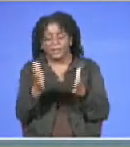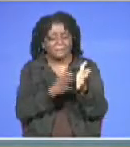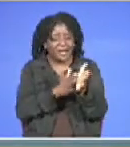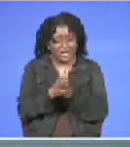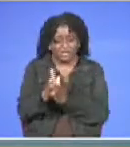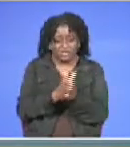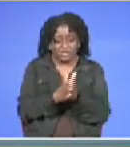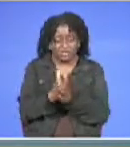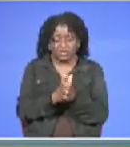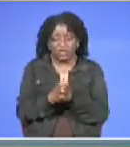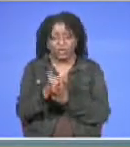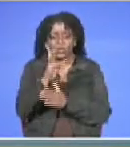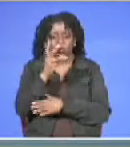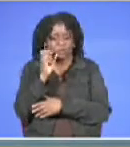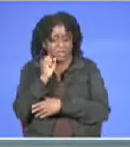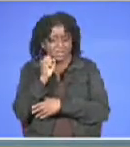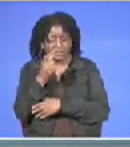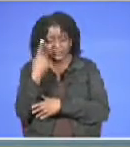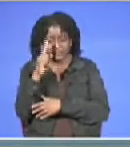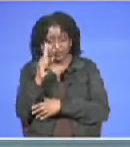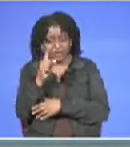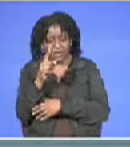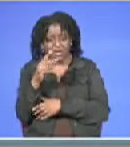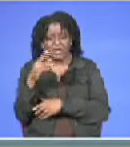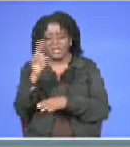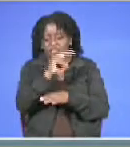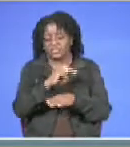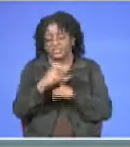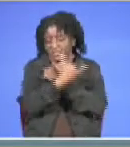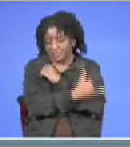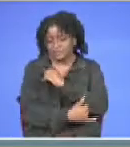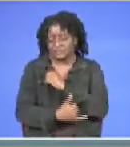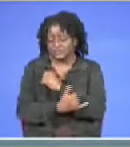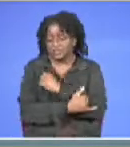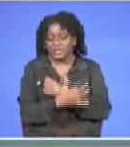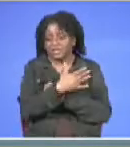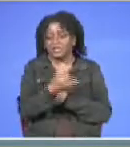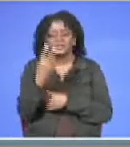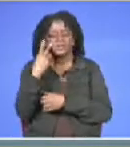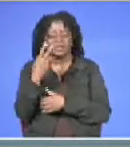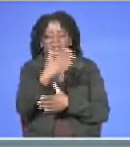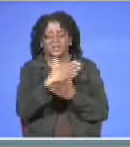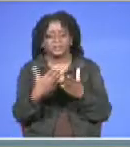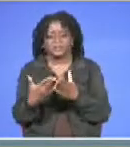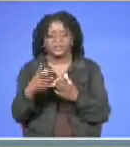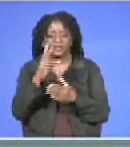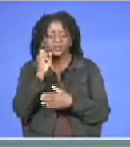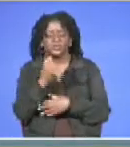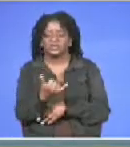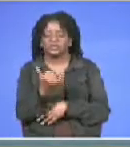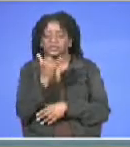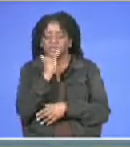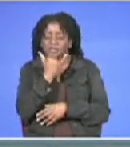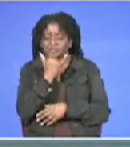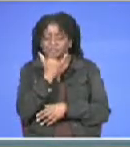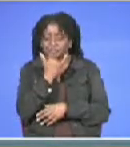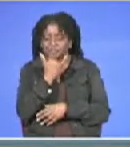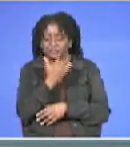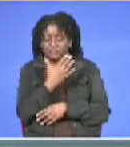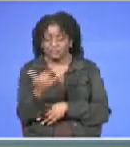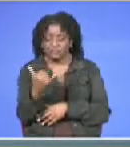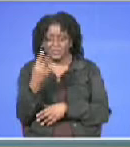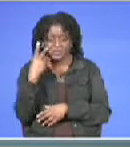their nation. But they saw that something was wrong. And they saw that if it was to be